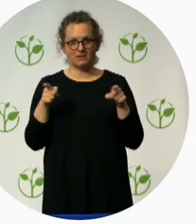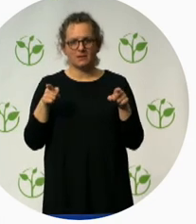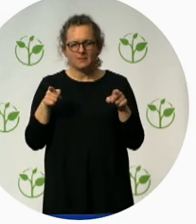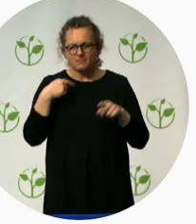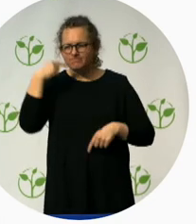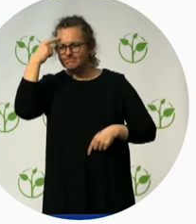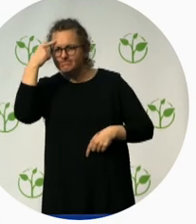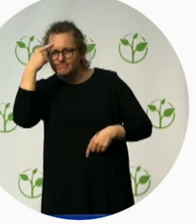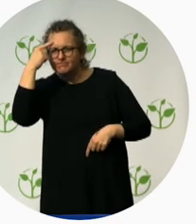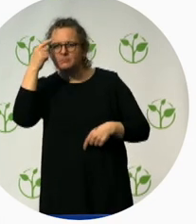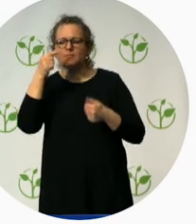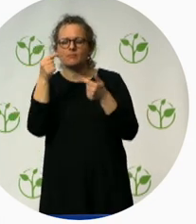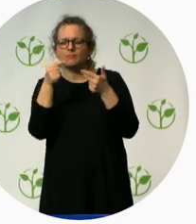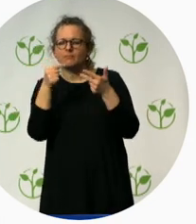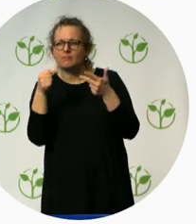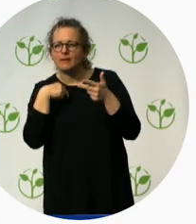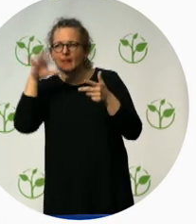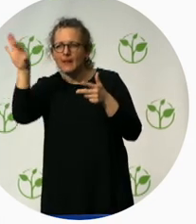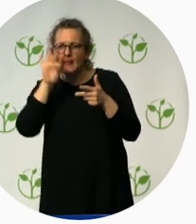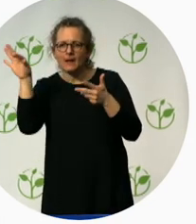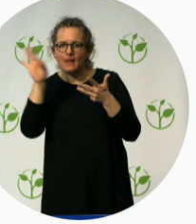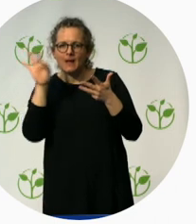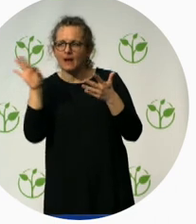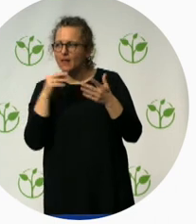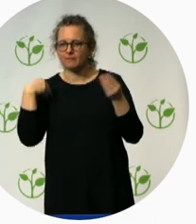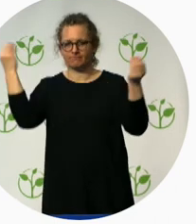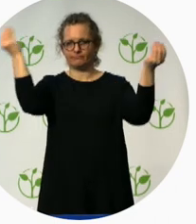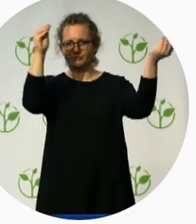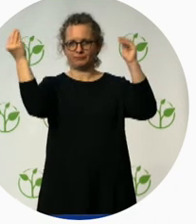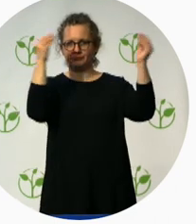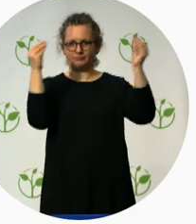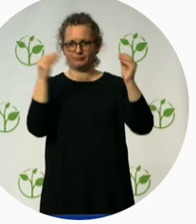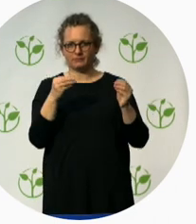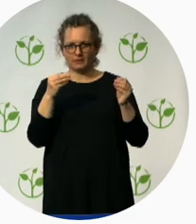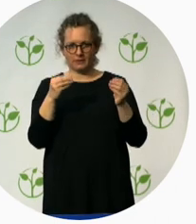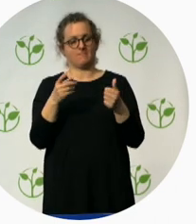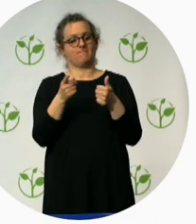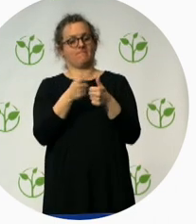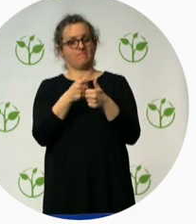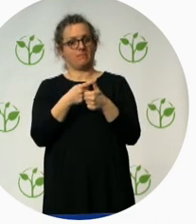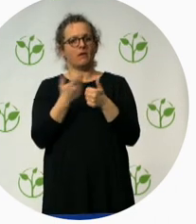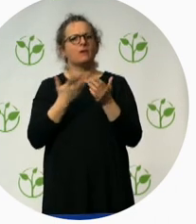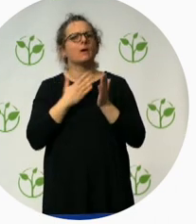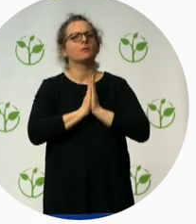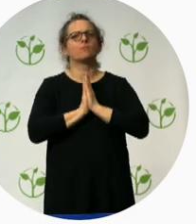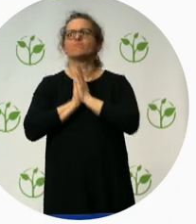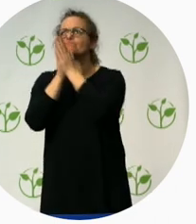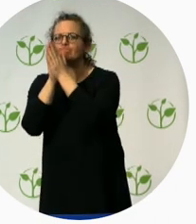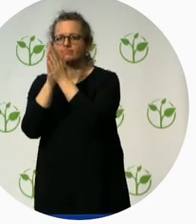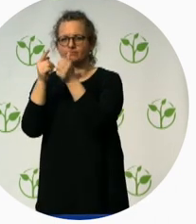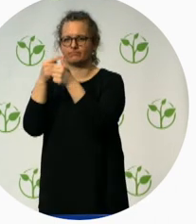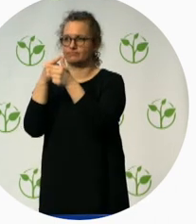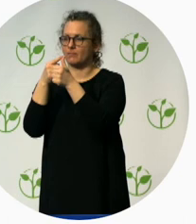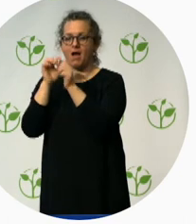practices is an important factor. So just one example of what you need to consider in rural development. An